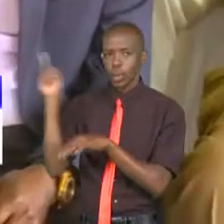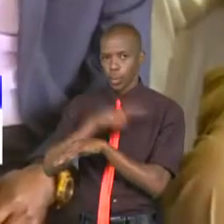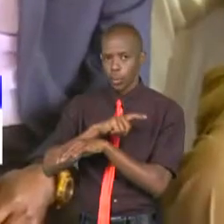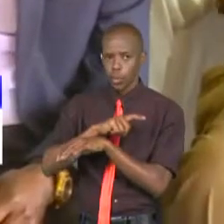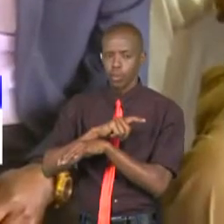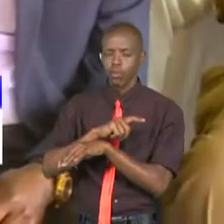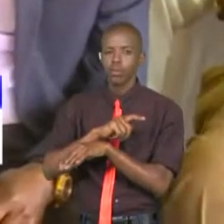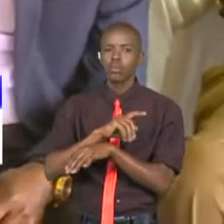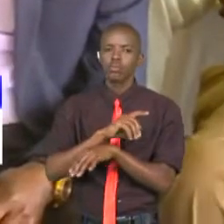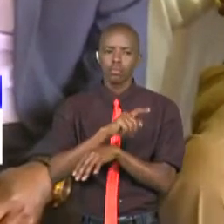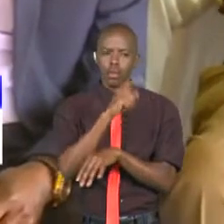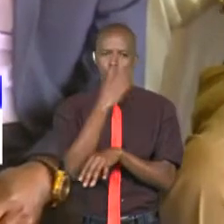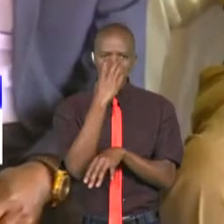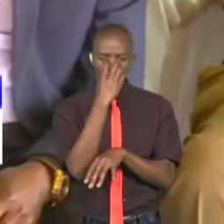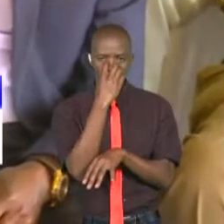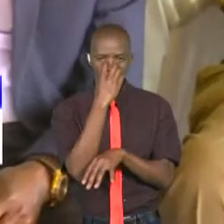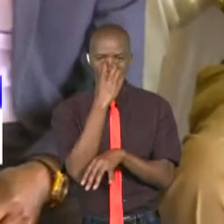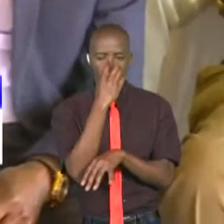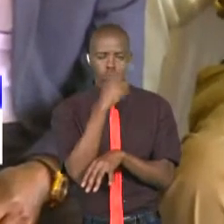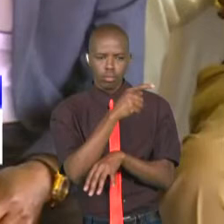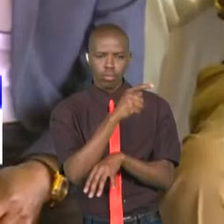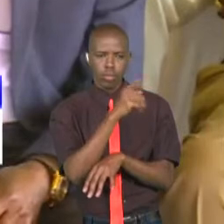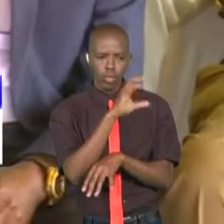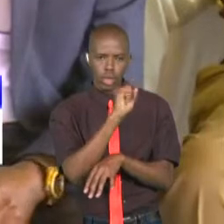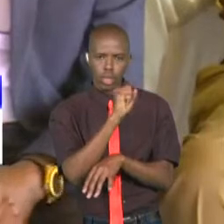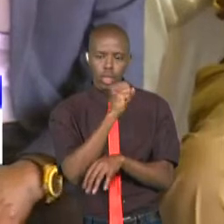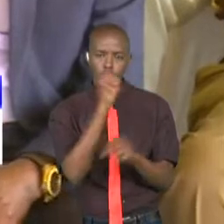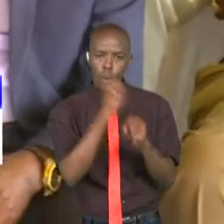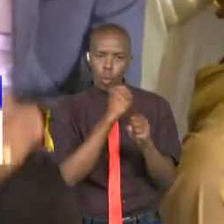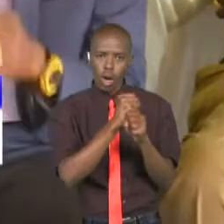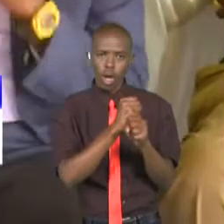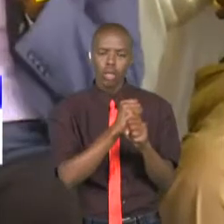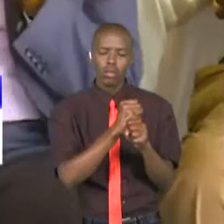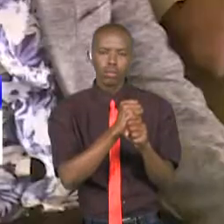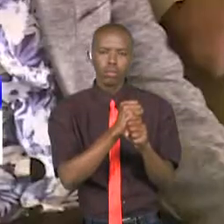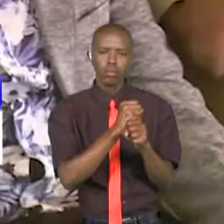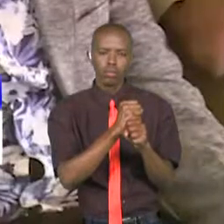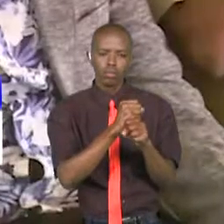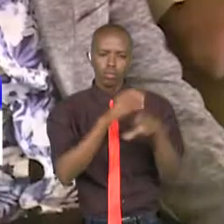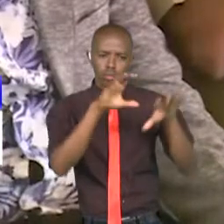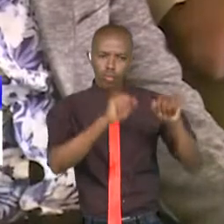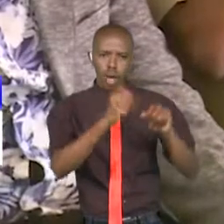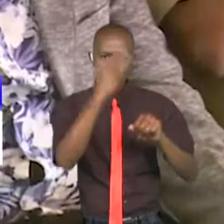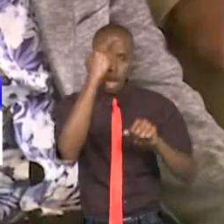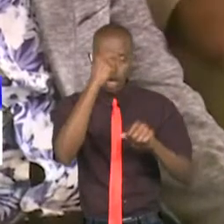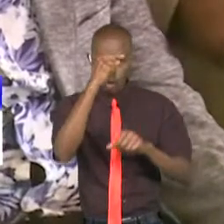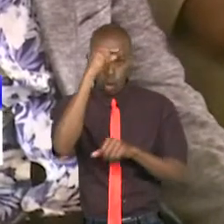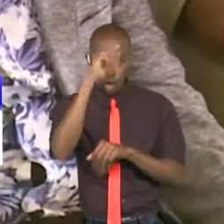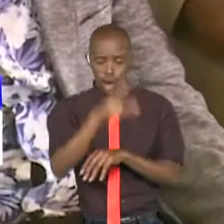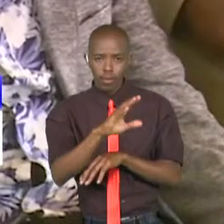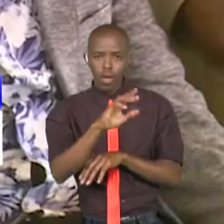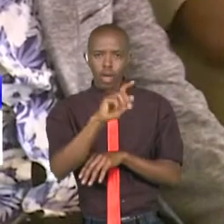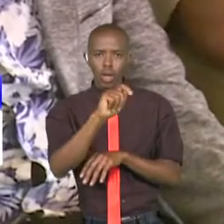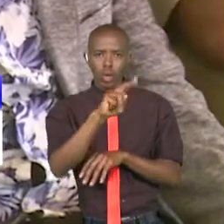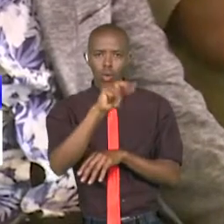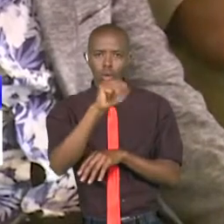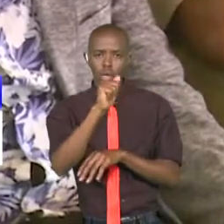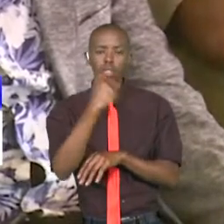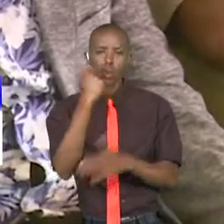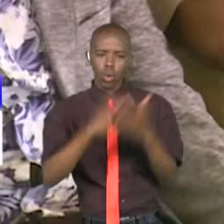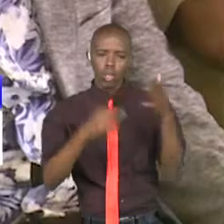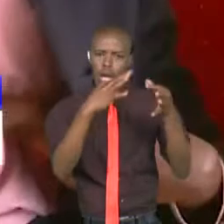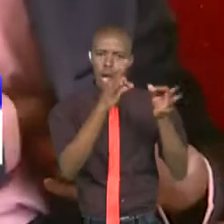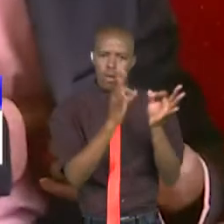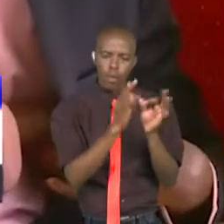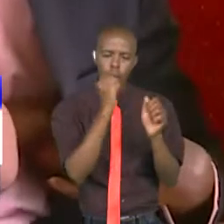The deputy father endorsed CAS for Labour Patrick Ole Ntutu to take over from the Narok governor Samuel Tonai, citing that the family has